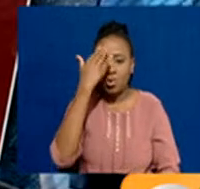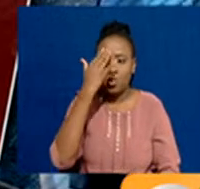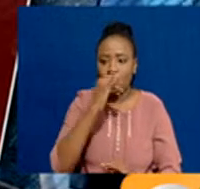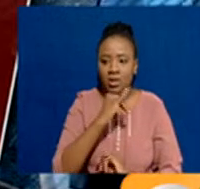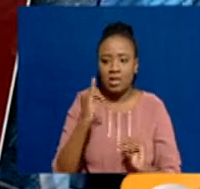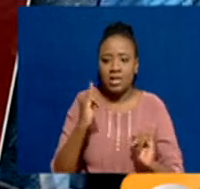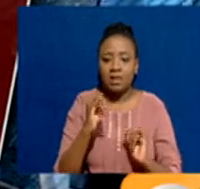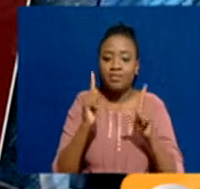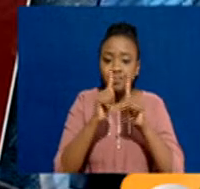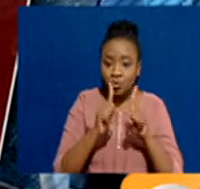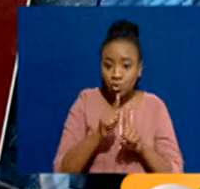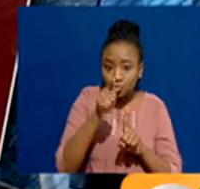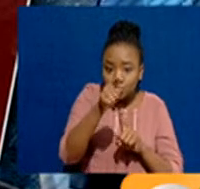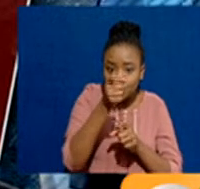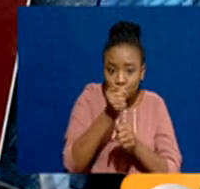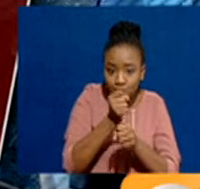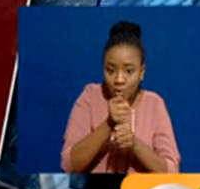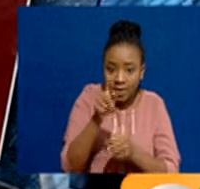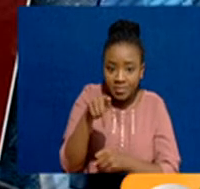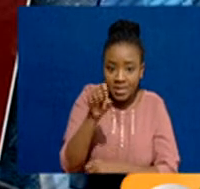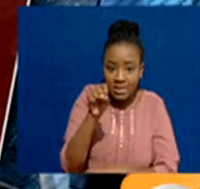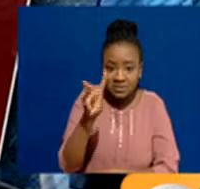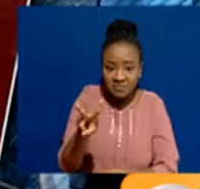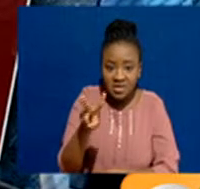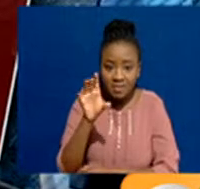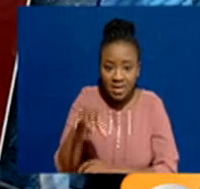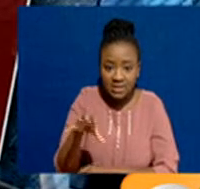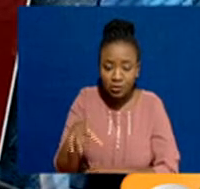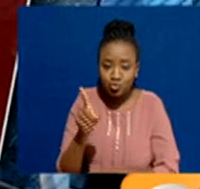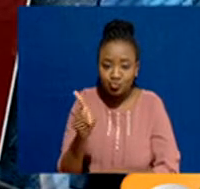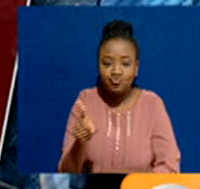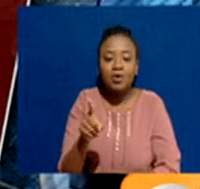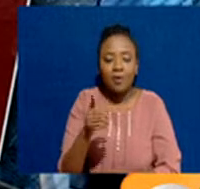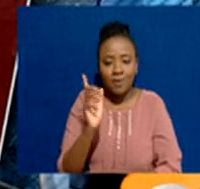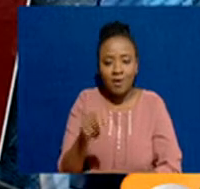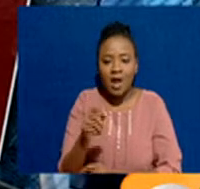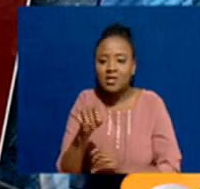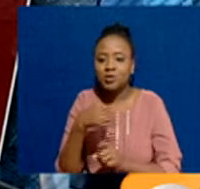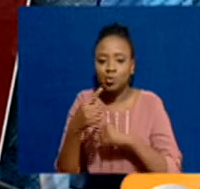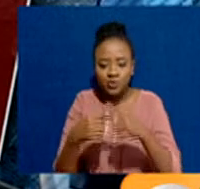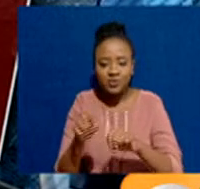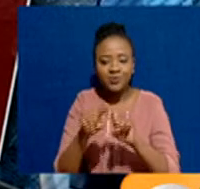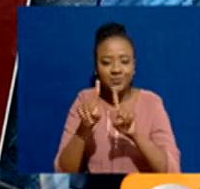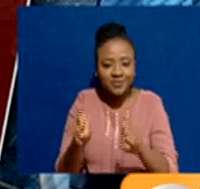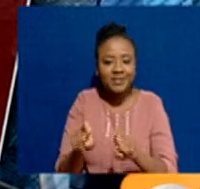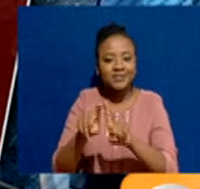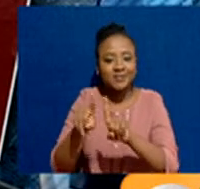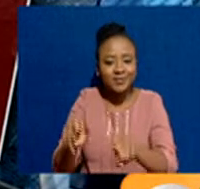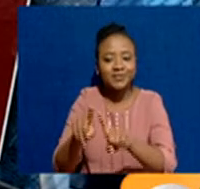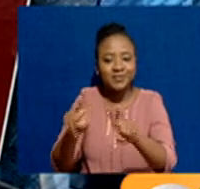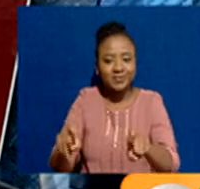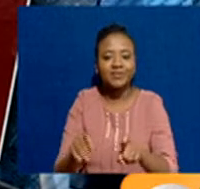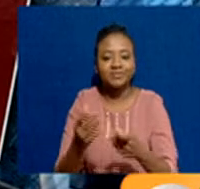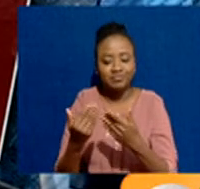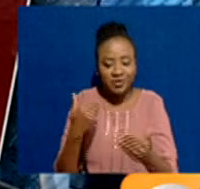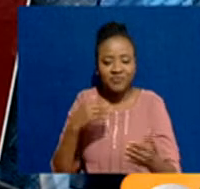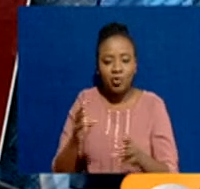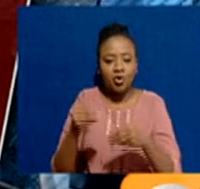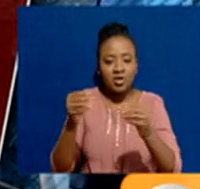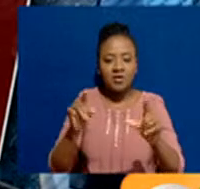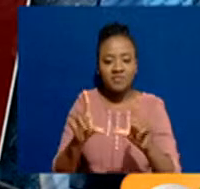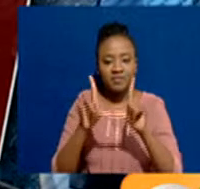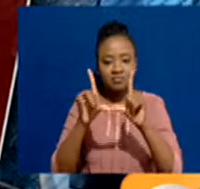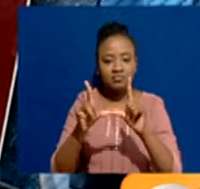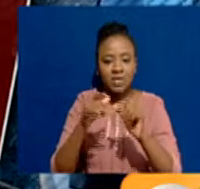drivers should continue as a way of assessing drivers' competency before the renewal of their driving